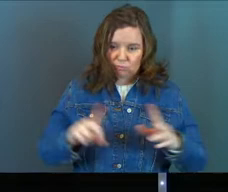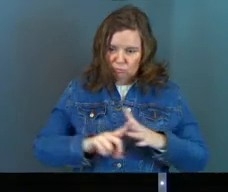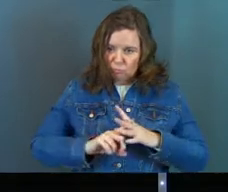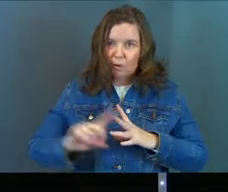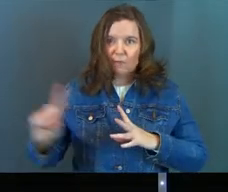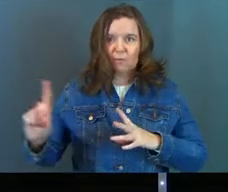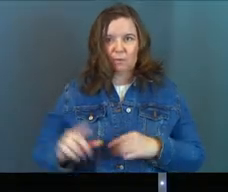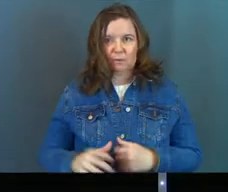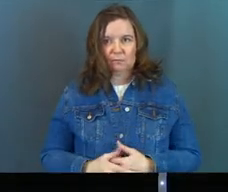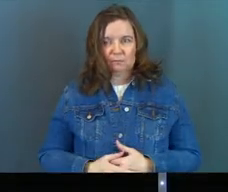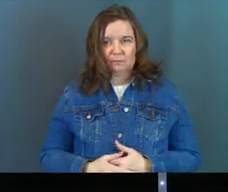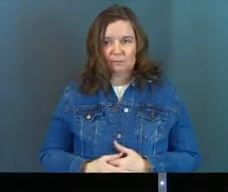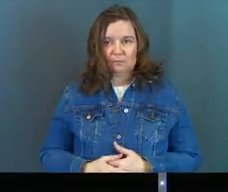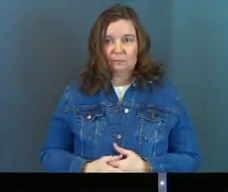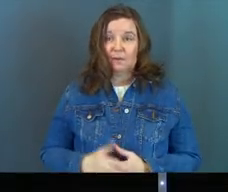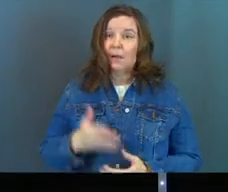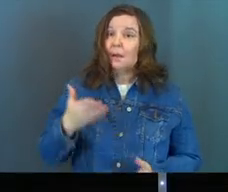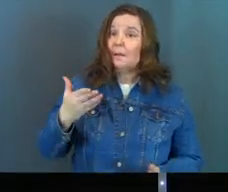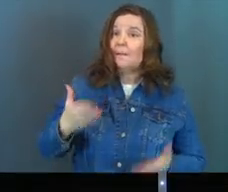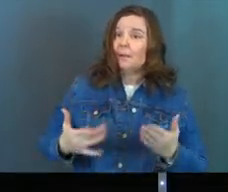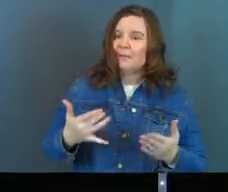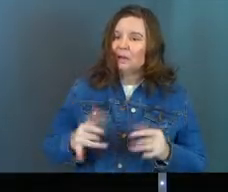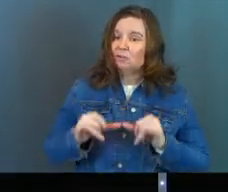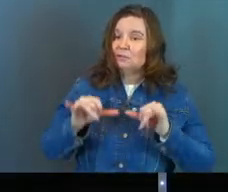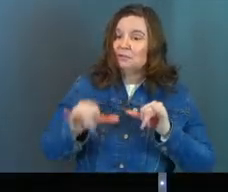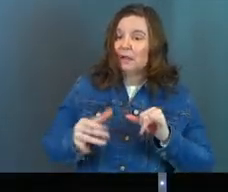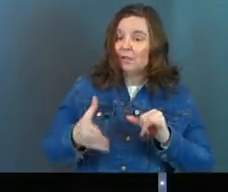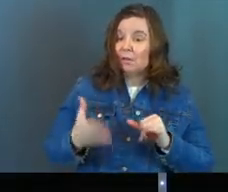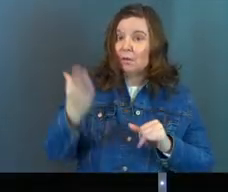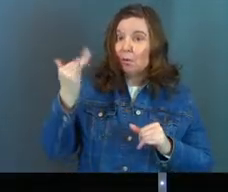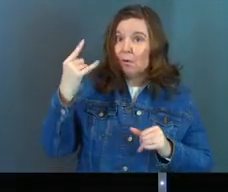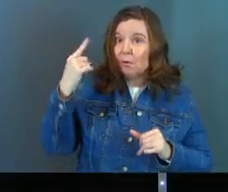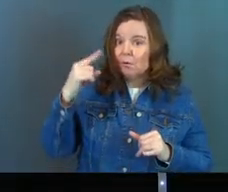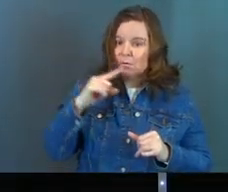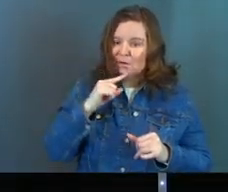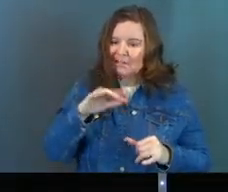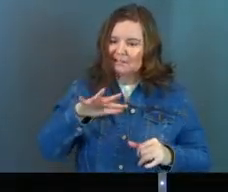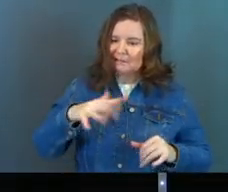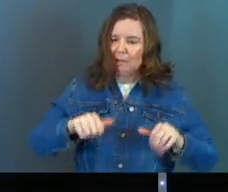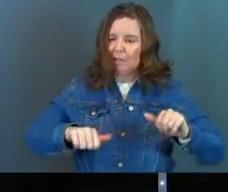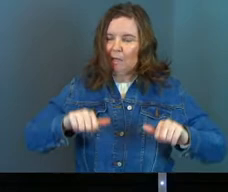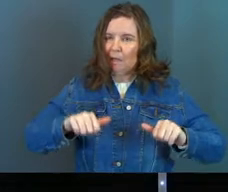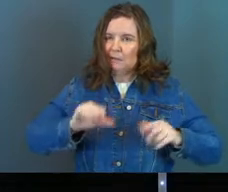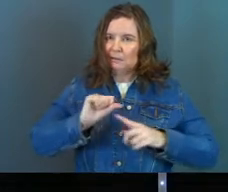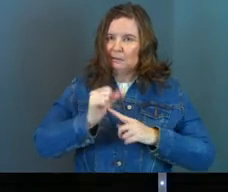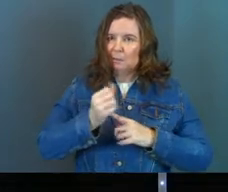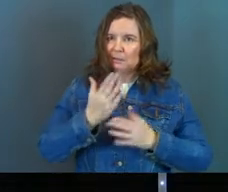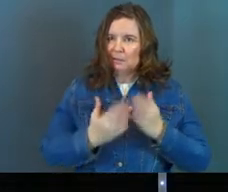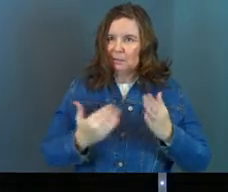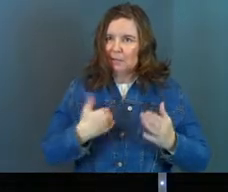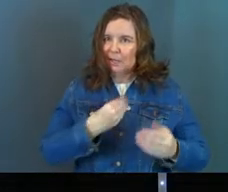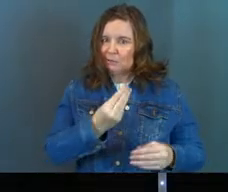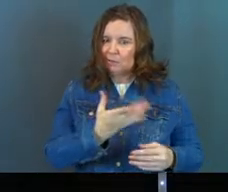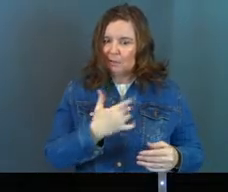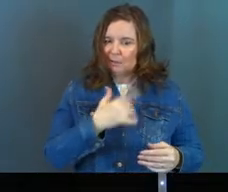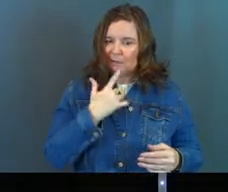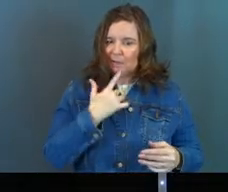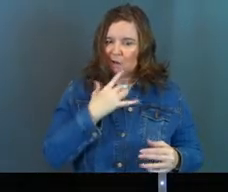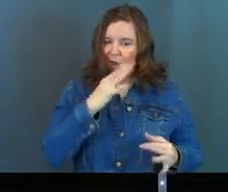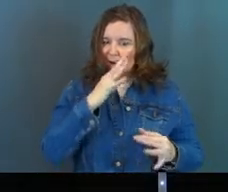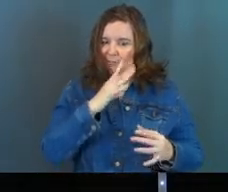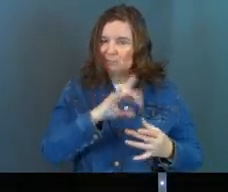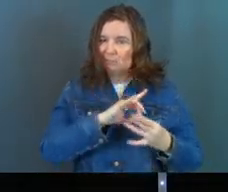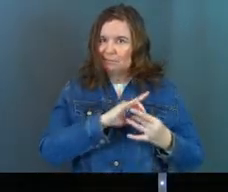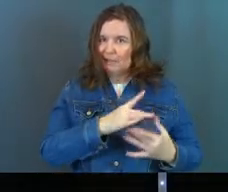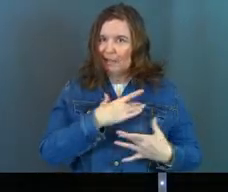Run for it. Maybe I should stay there in this really kind of awkward situation where someone has told me that they're attracted